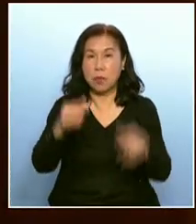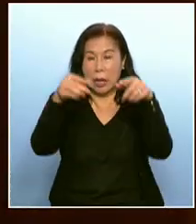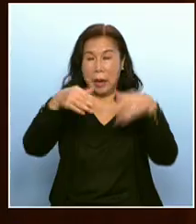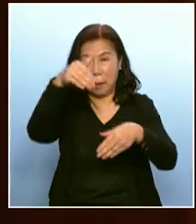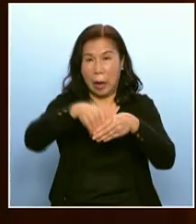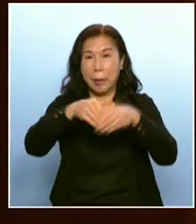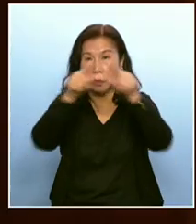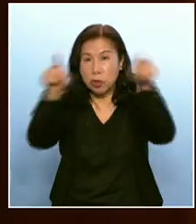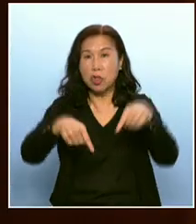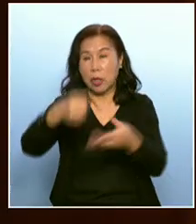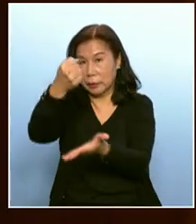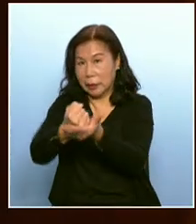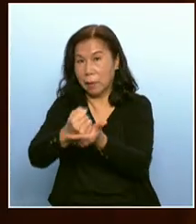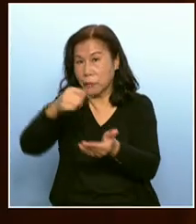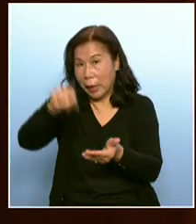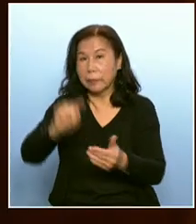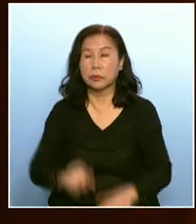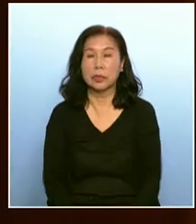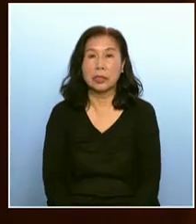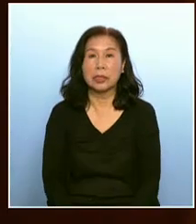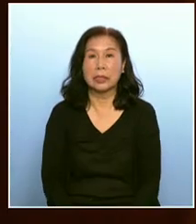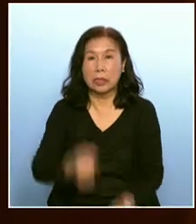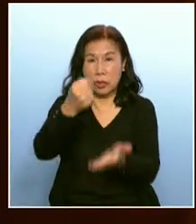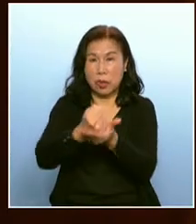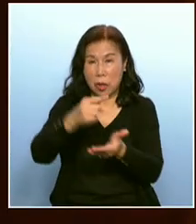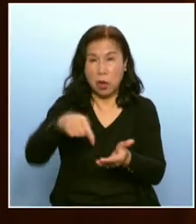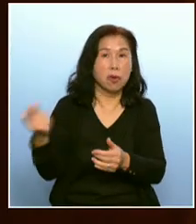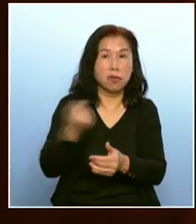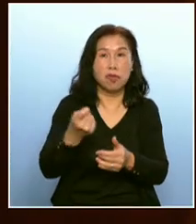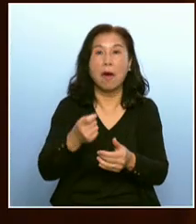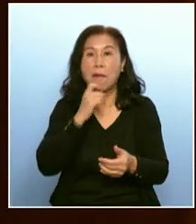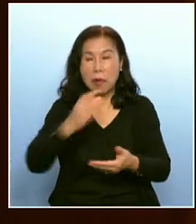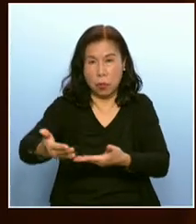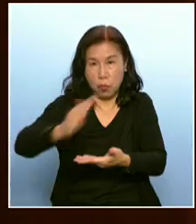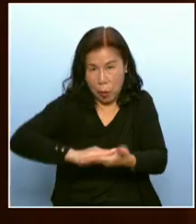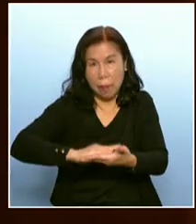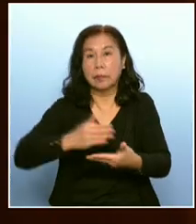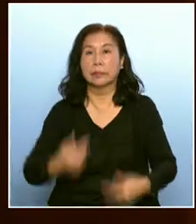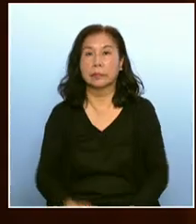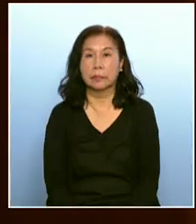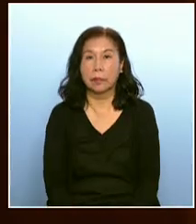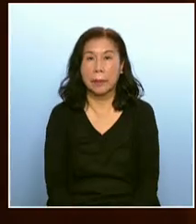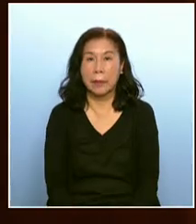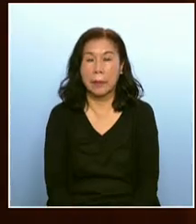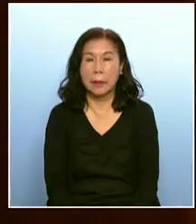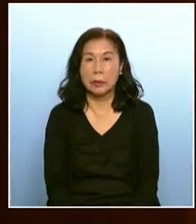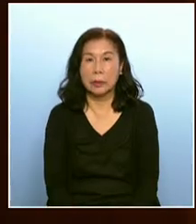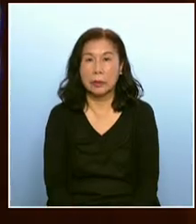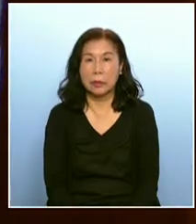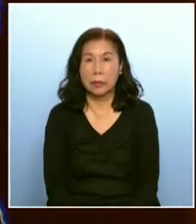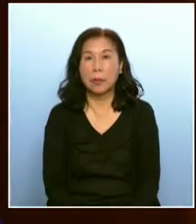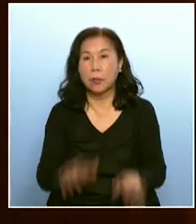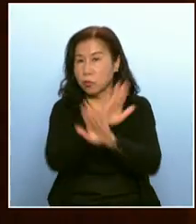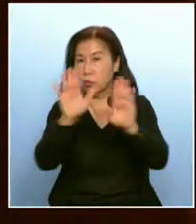and members of the public at the public gallery to leave the room temporarily. Afterwards, you will have time